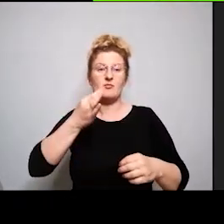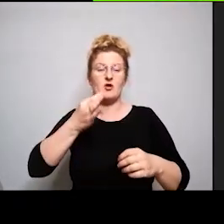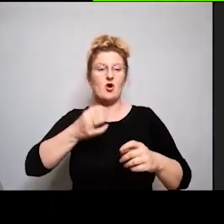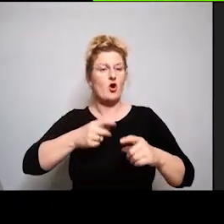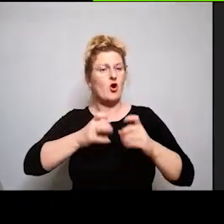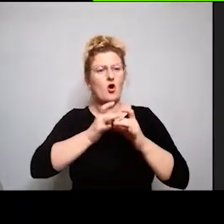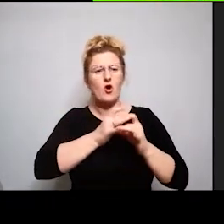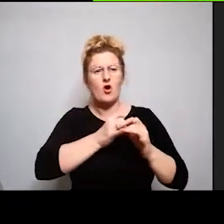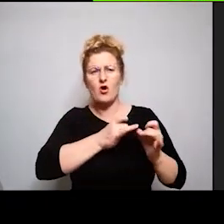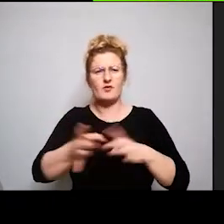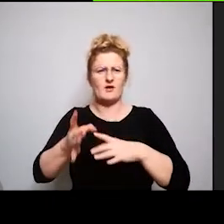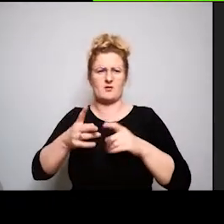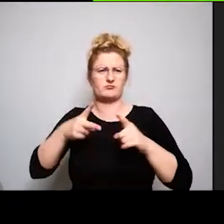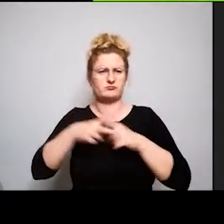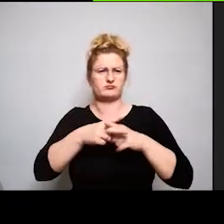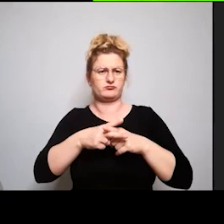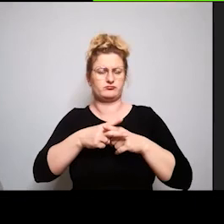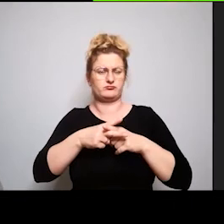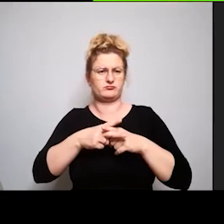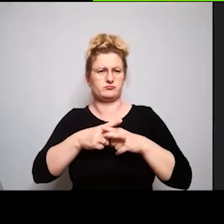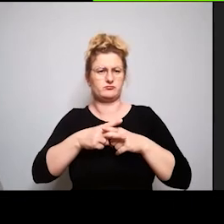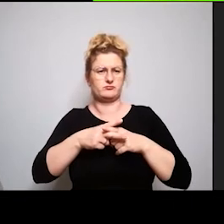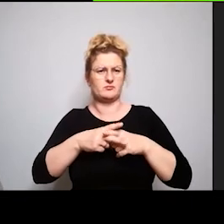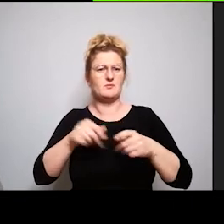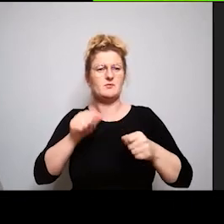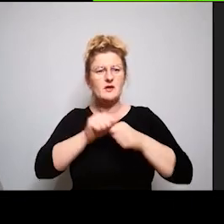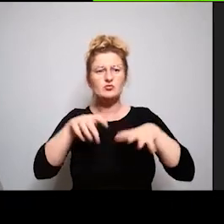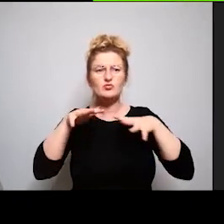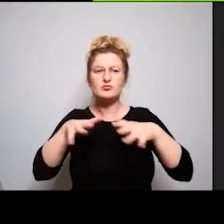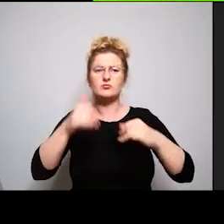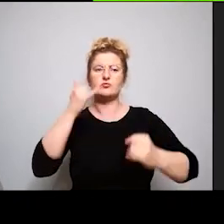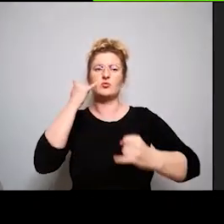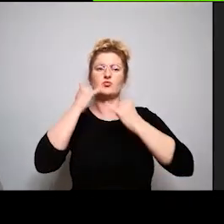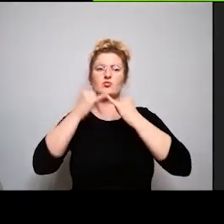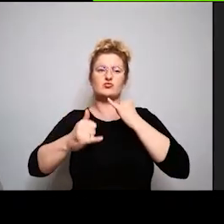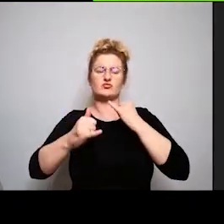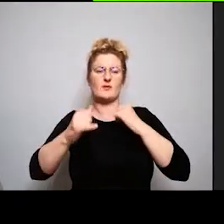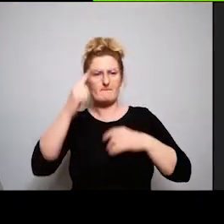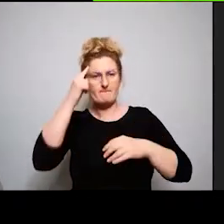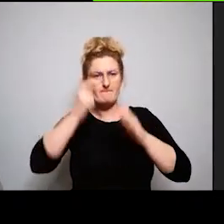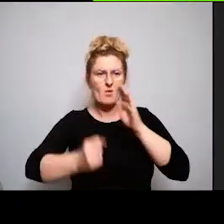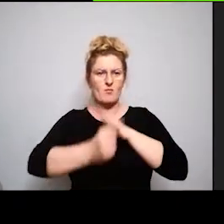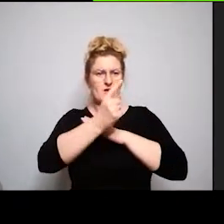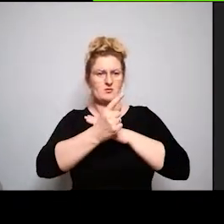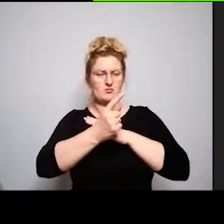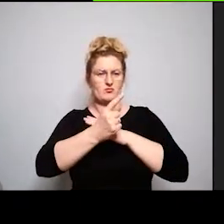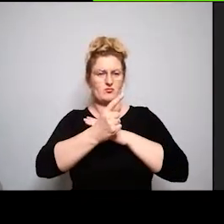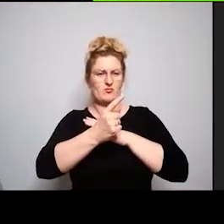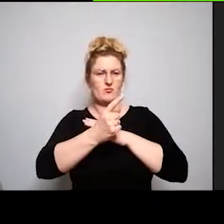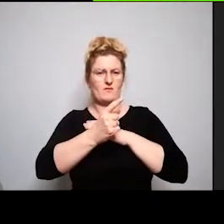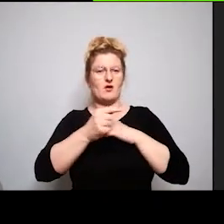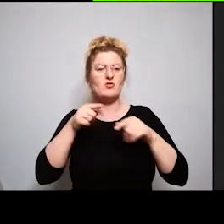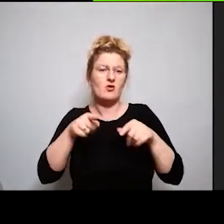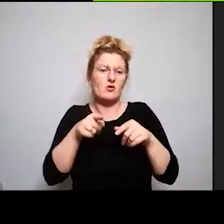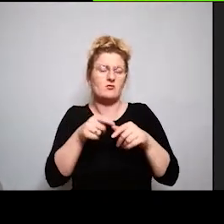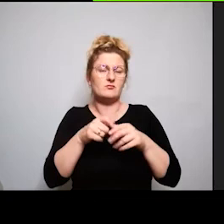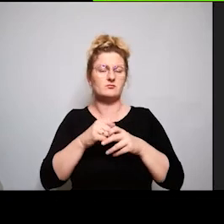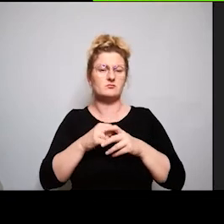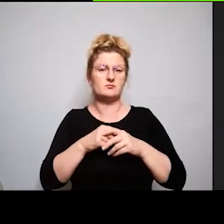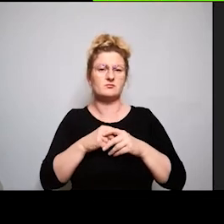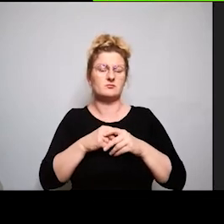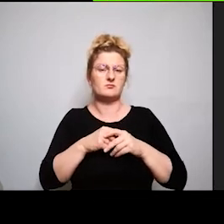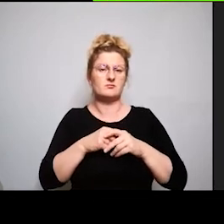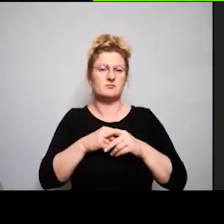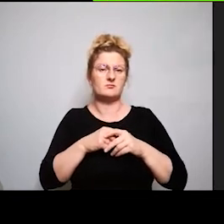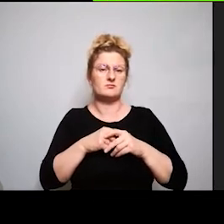methods or strategies, because it can be completely different from one case to other case. But